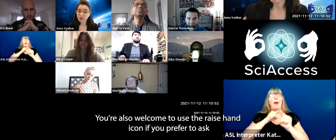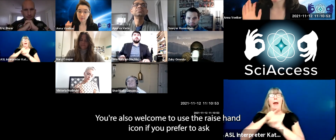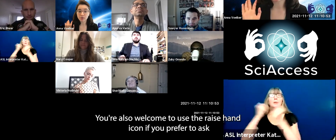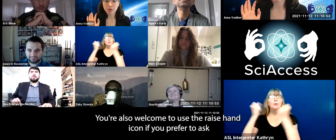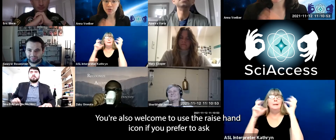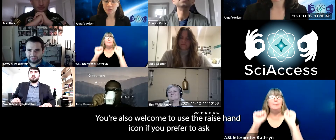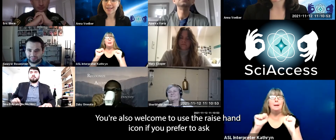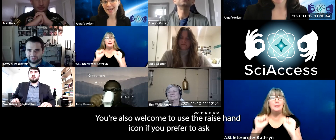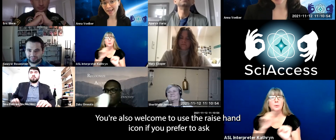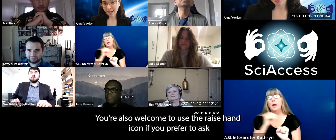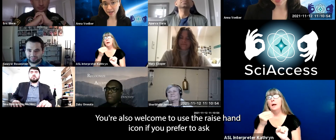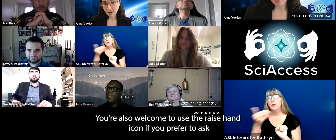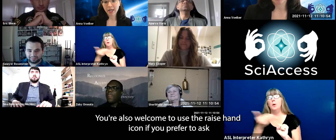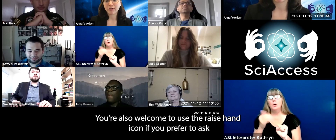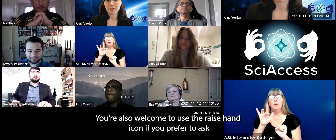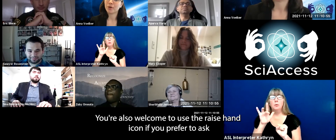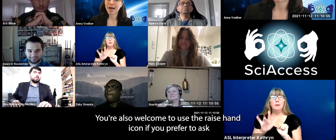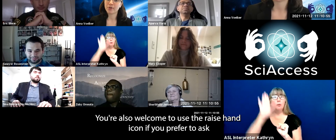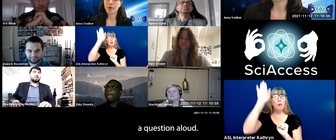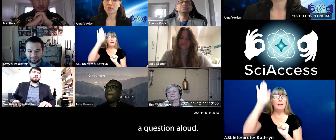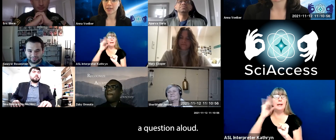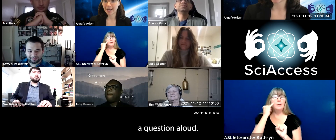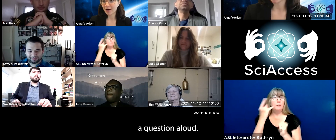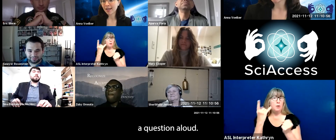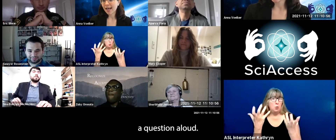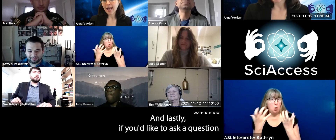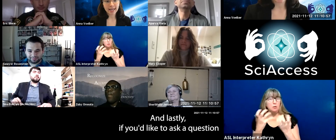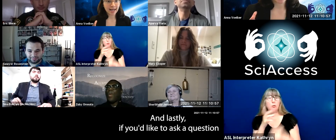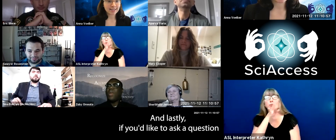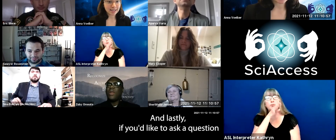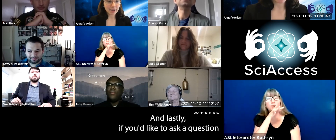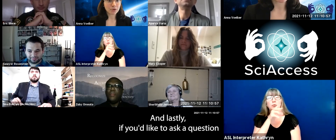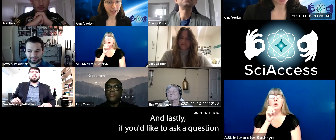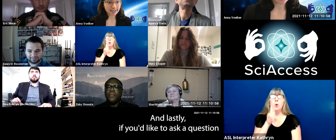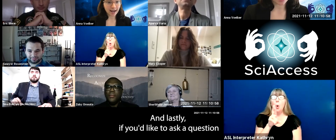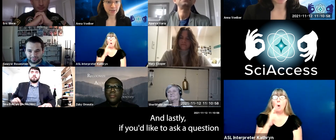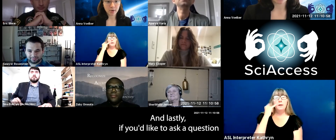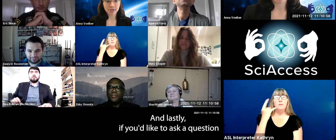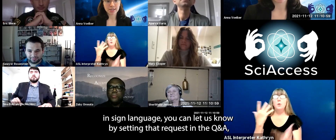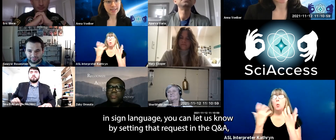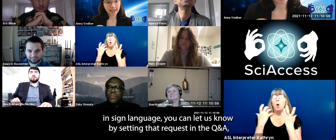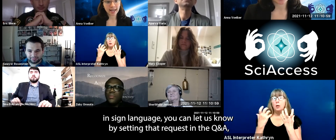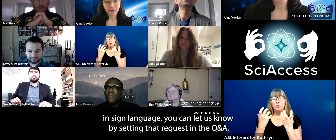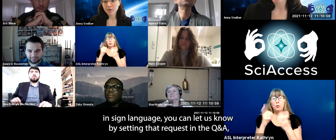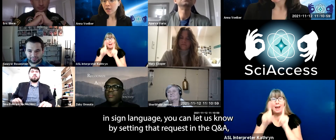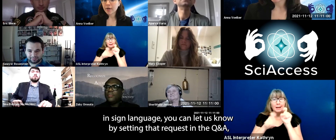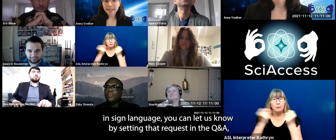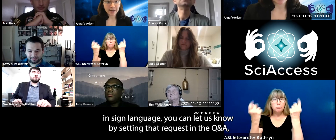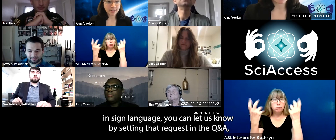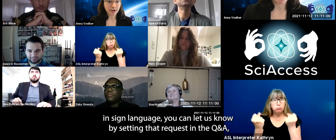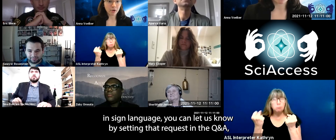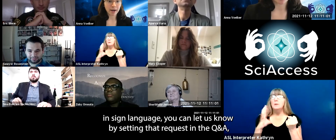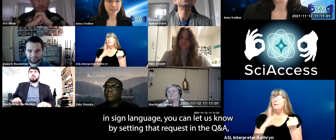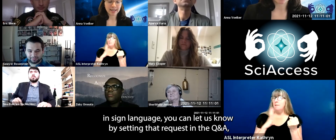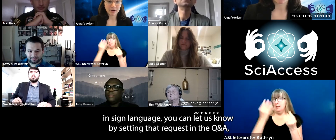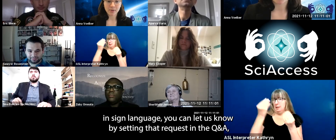also welcome to use the raise hand icon if you prefer to ask a question aloud. And lastly, if you'd like to ask a question in sign language, you can let